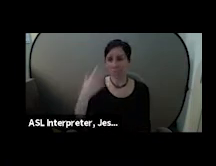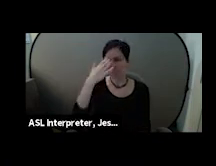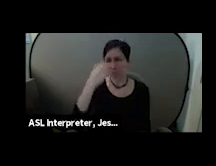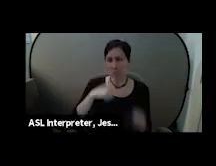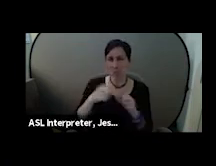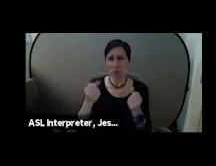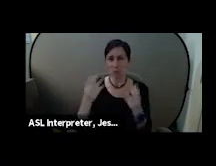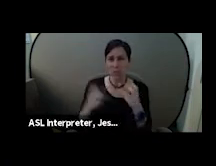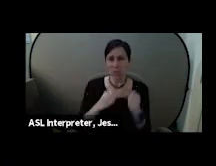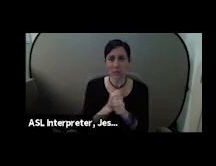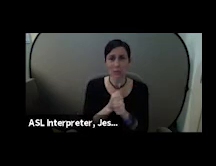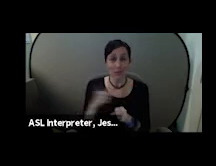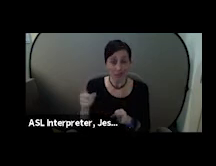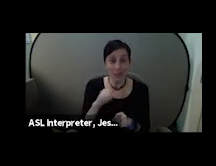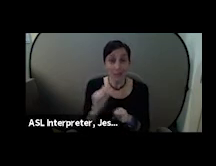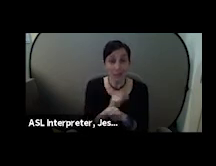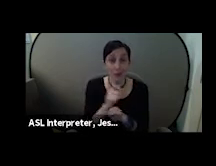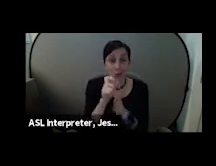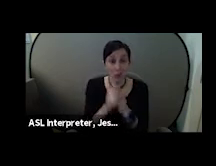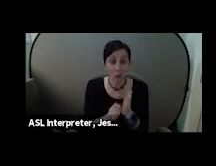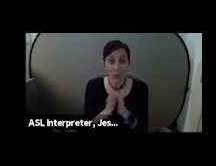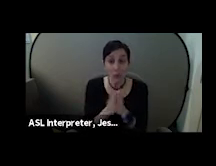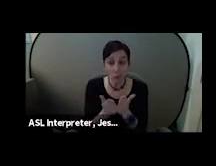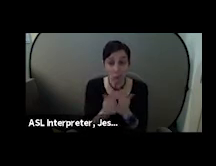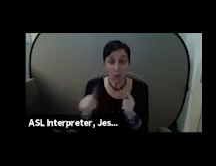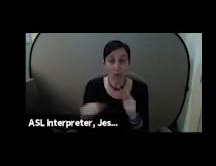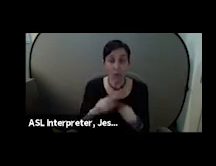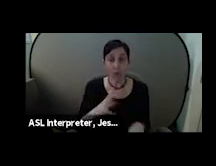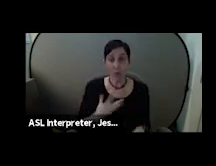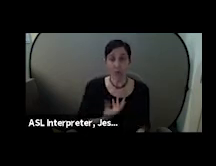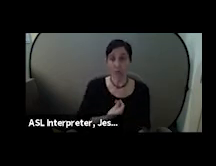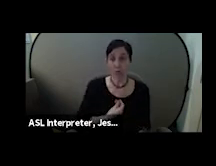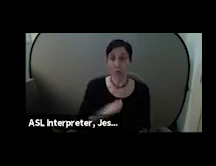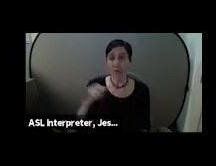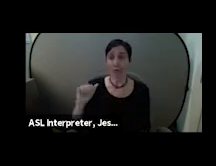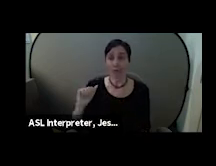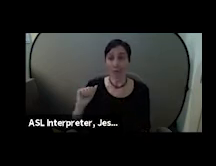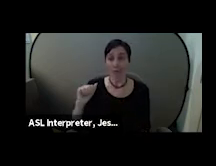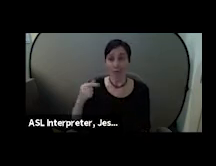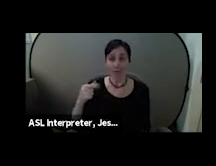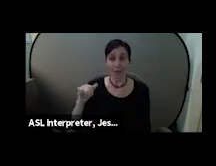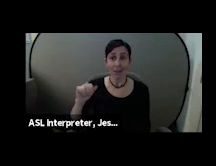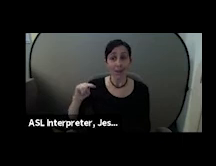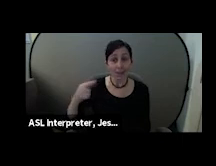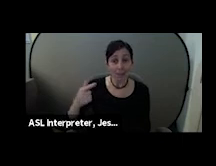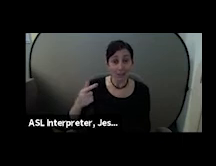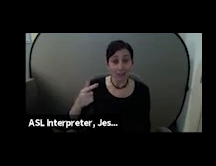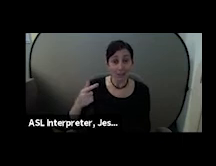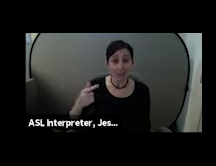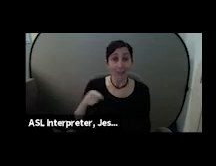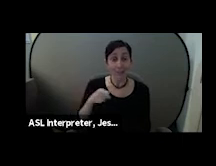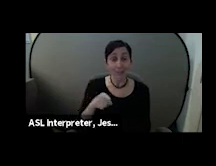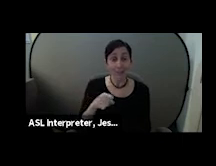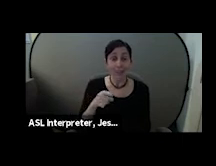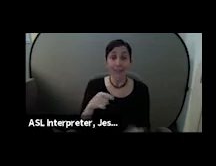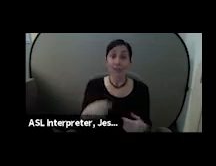literally wrote the book on trans aging. I say this because he has 2 volumes